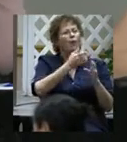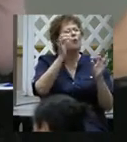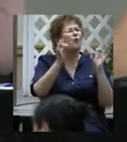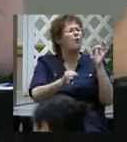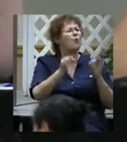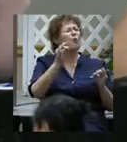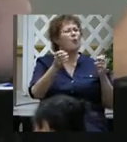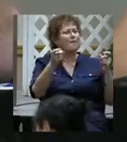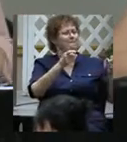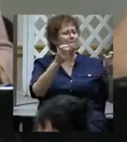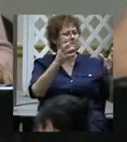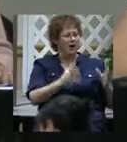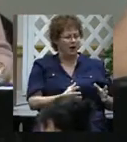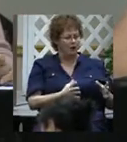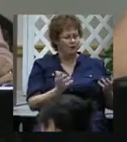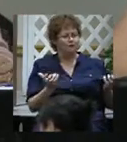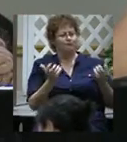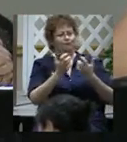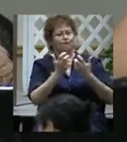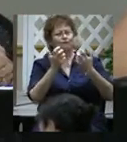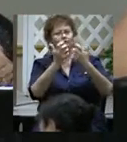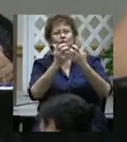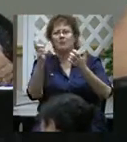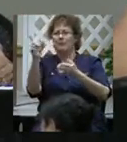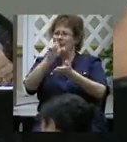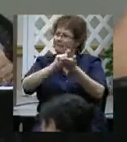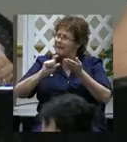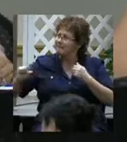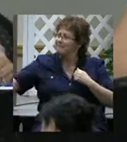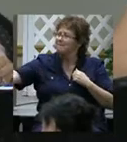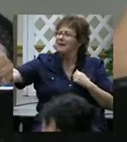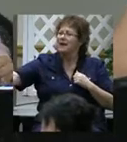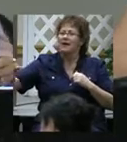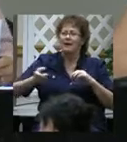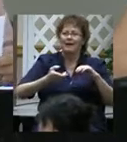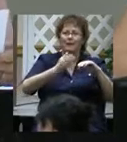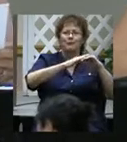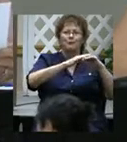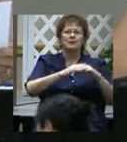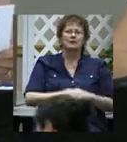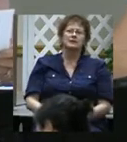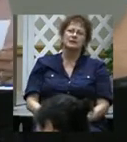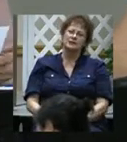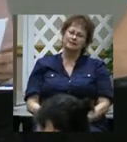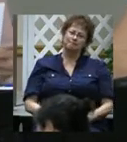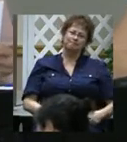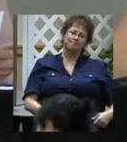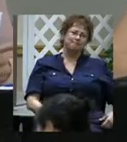managers as it applies so that they can get the pay increase.